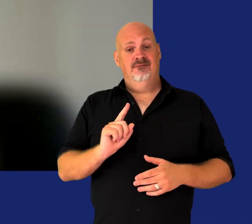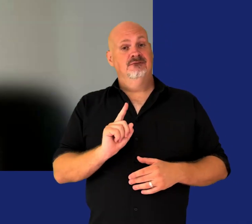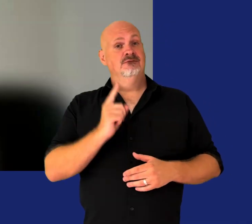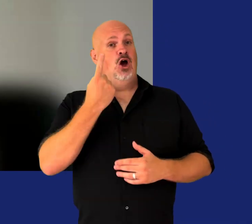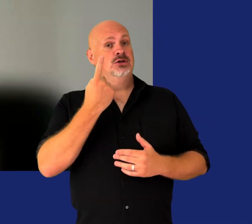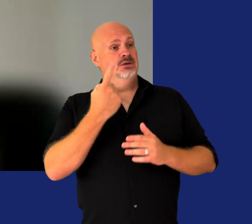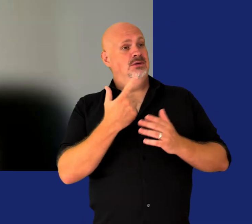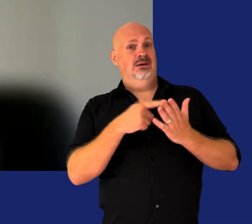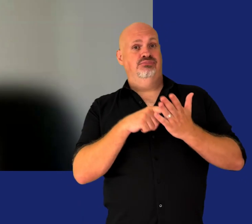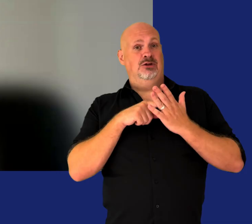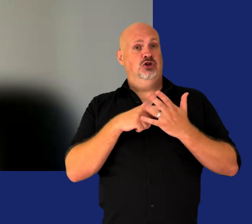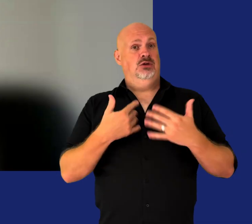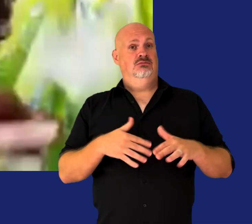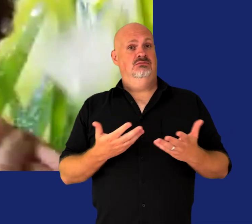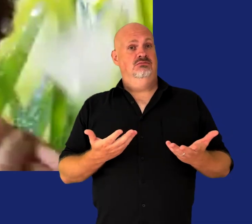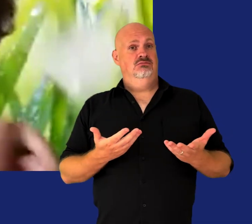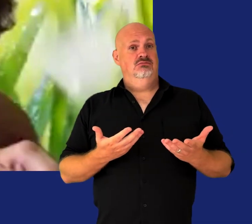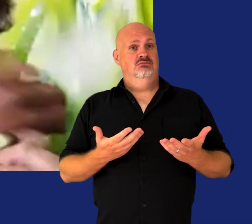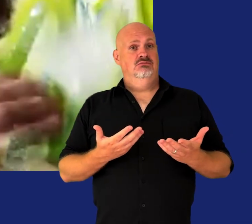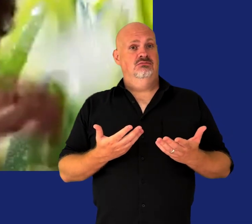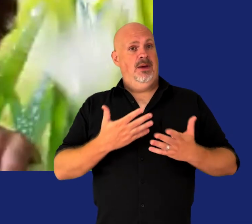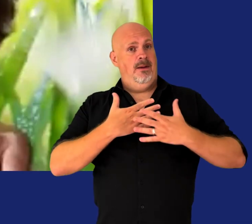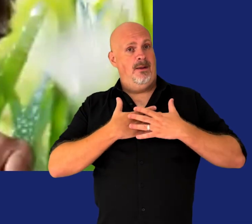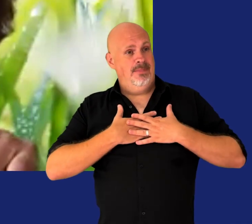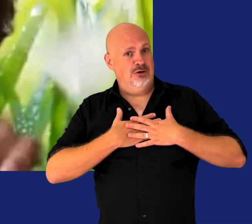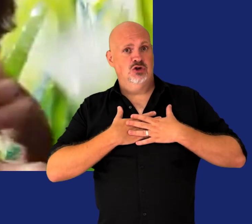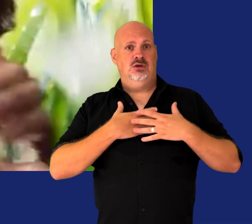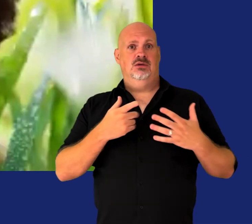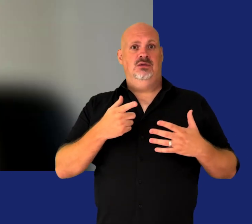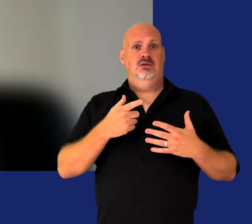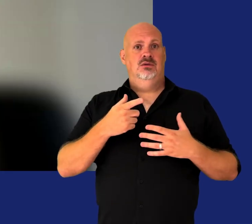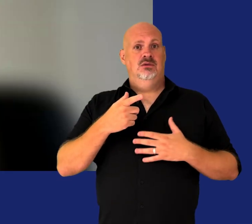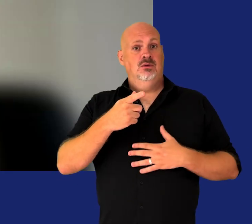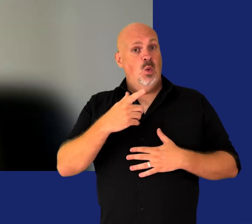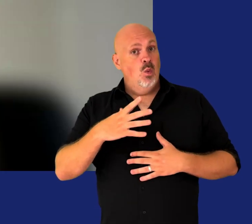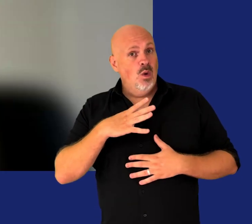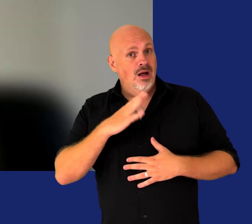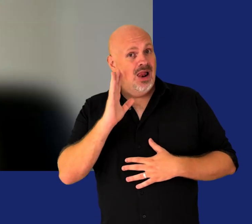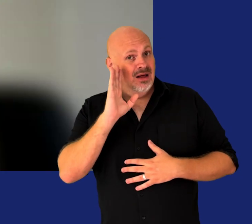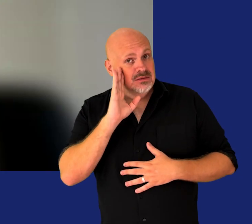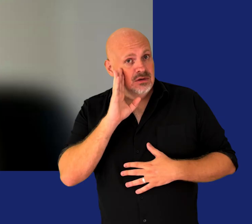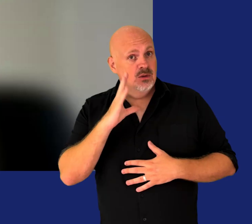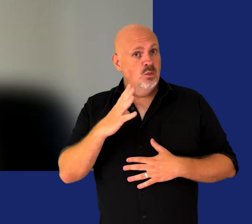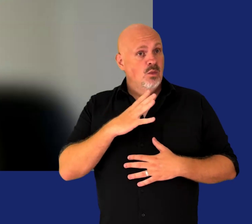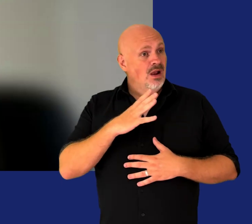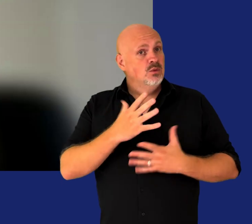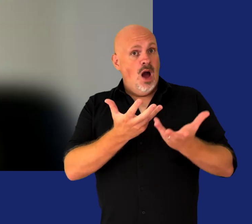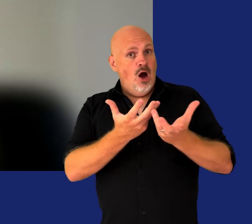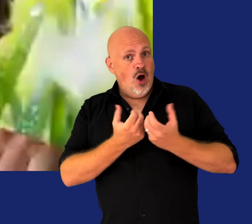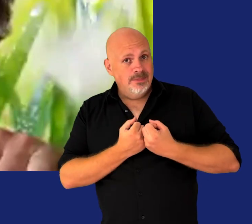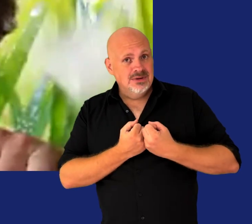it's you only get first impression, and if they're passion and they're willing to listen, willing